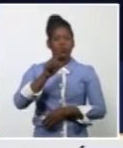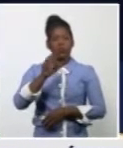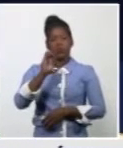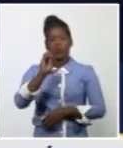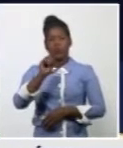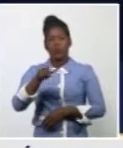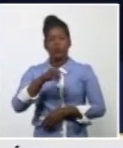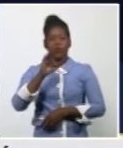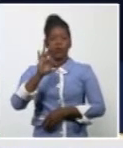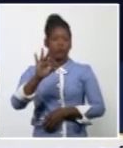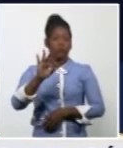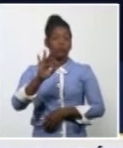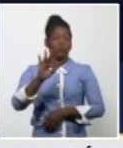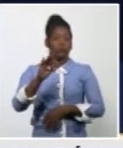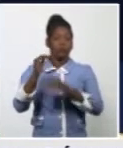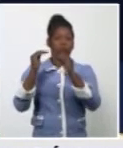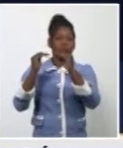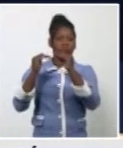currently stands at